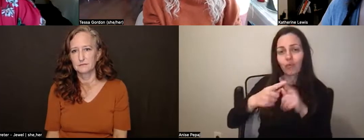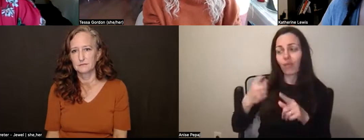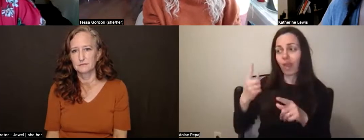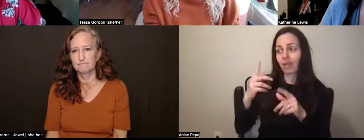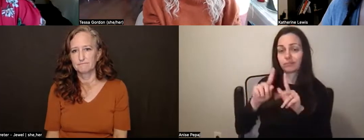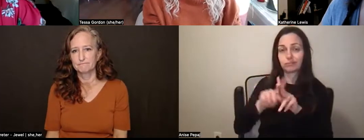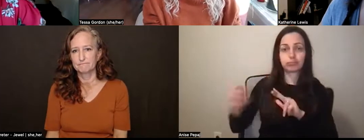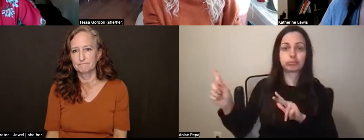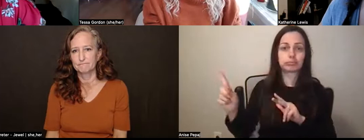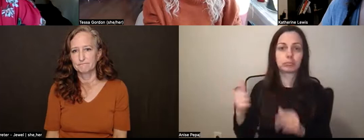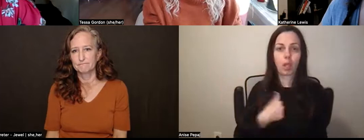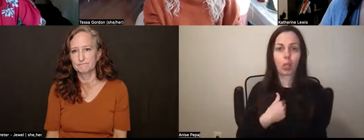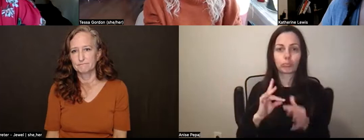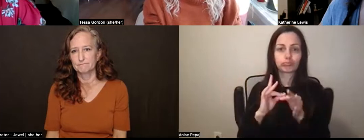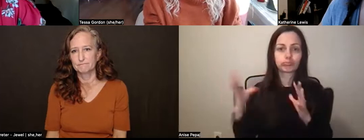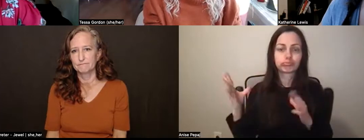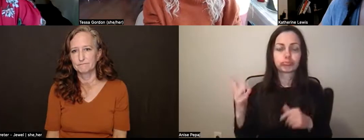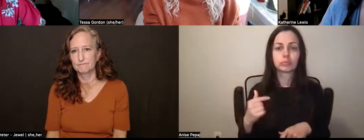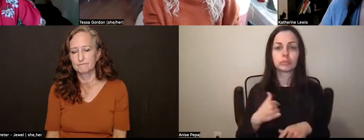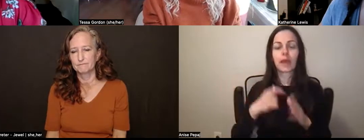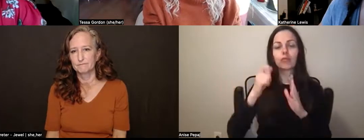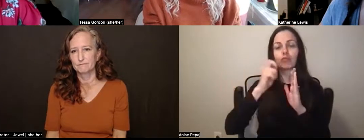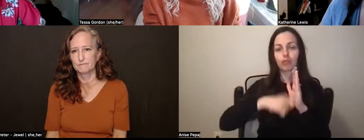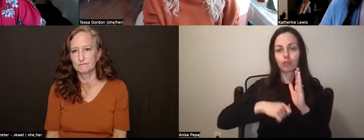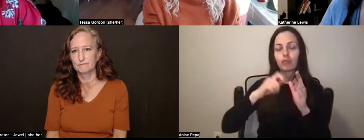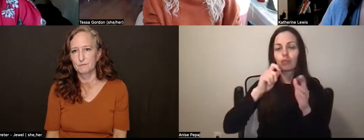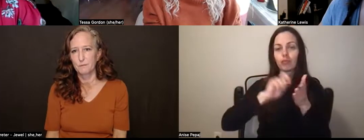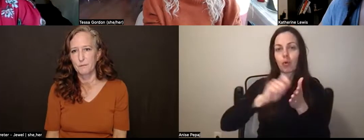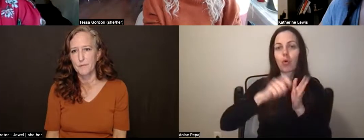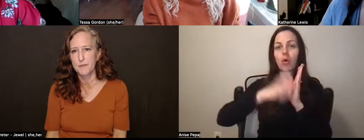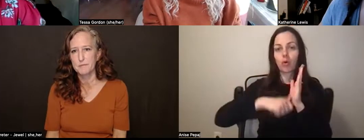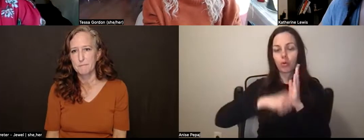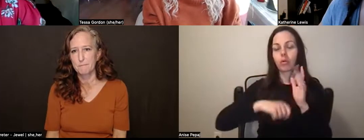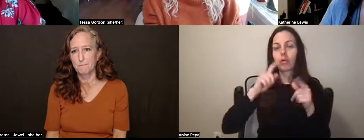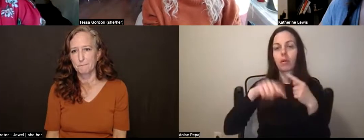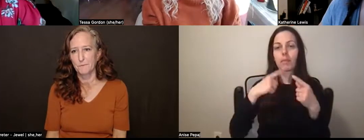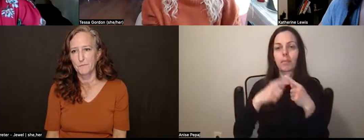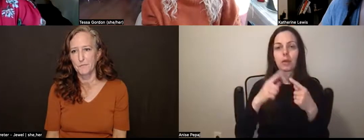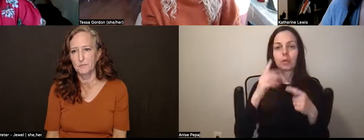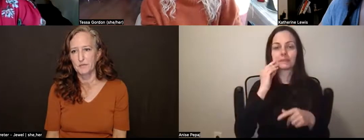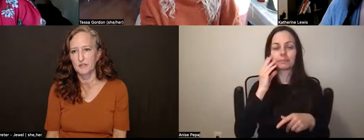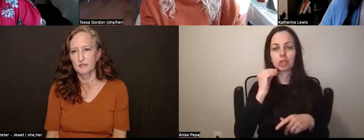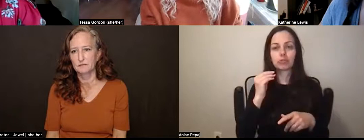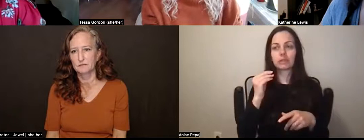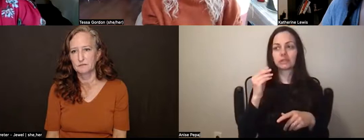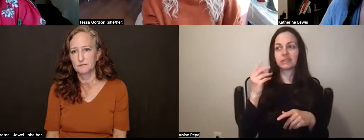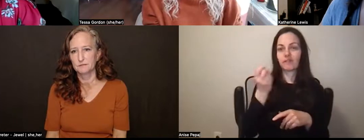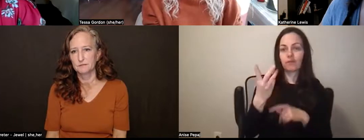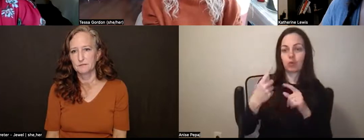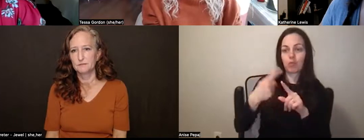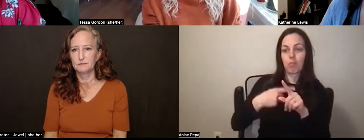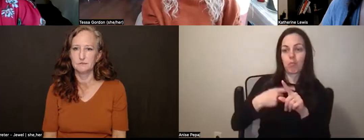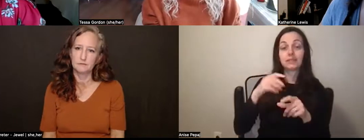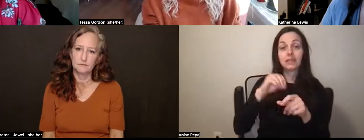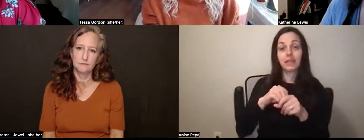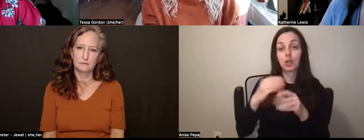was posted in She Knows, talking about what it's been like in the last few months in a relationship, a